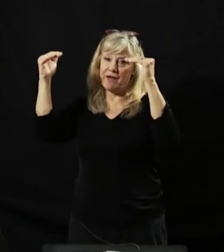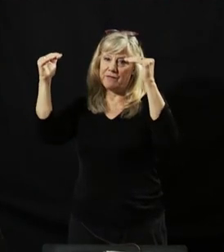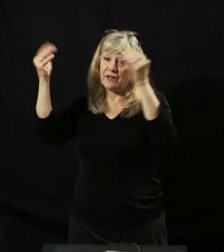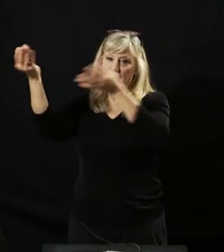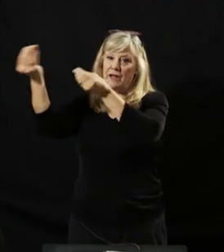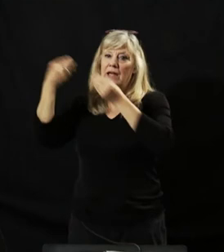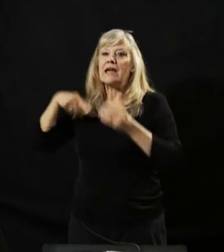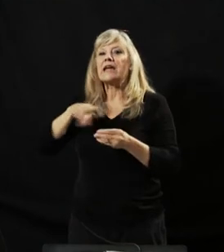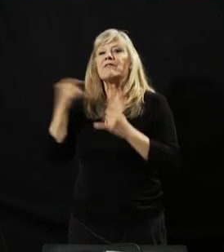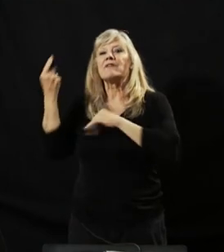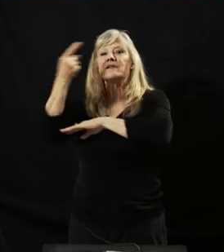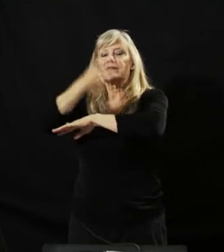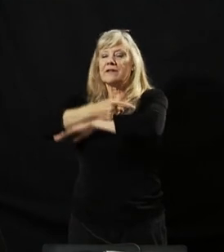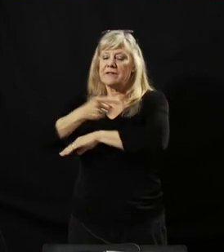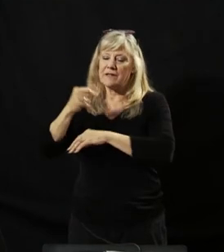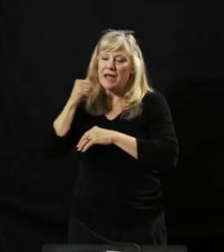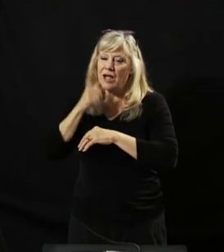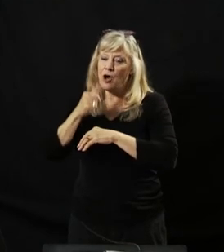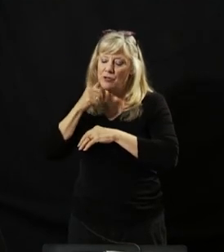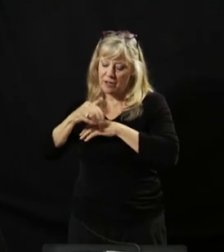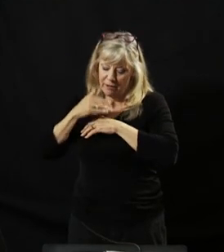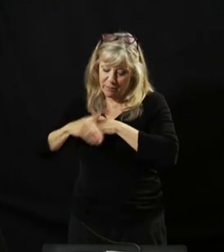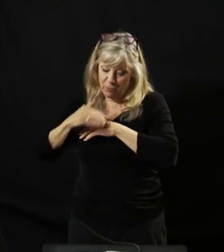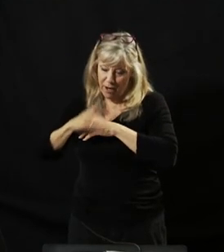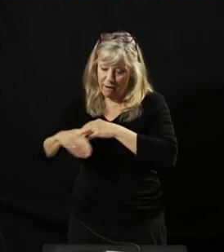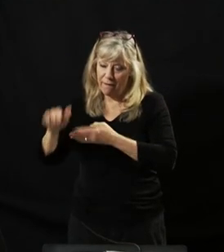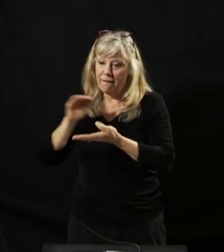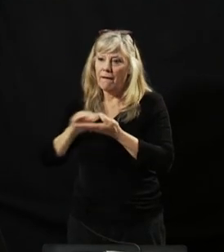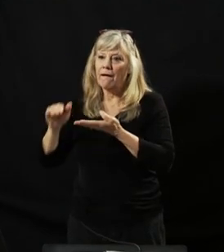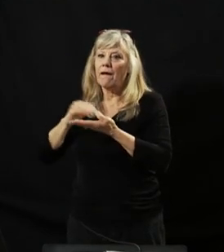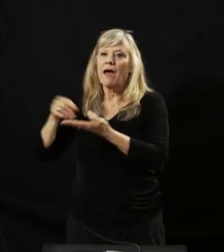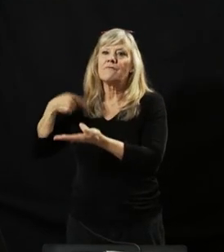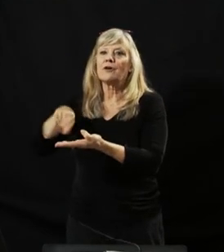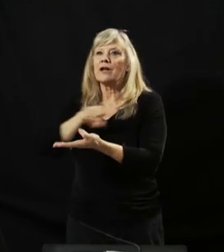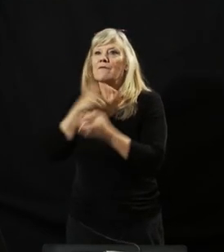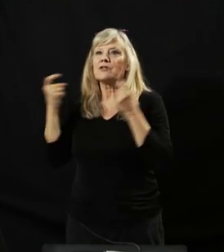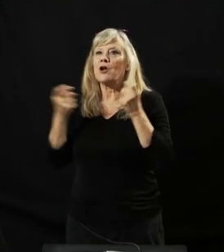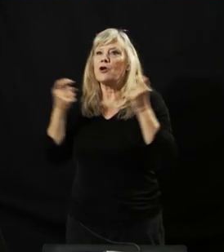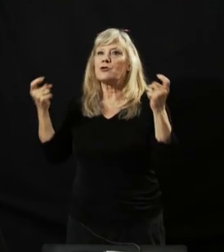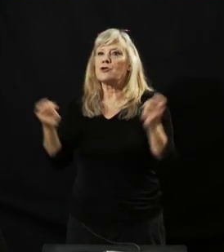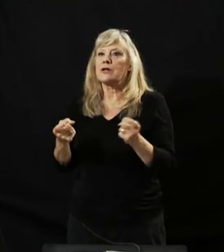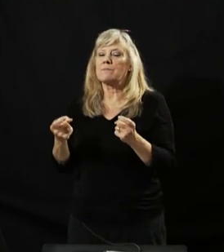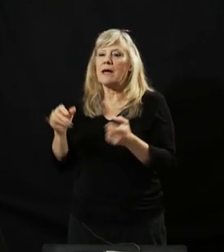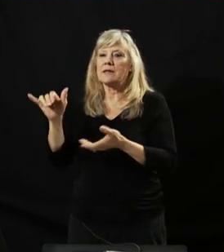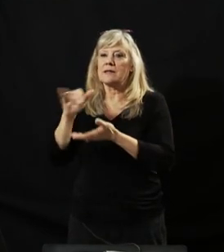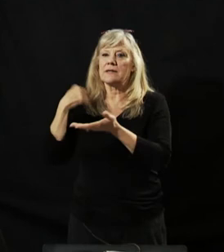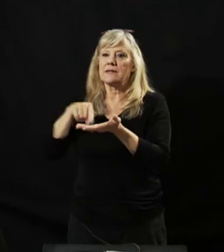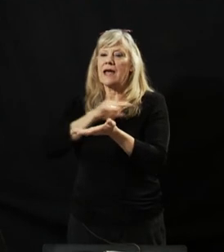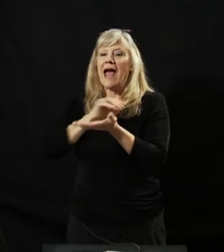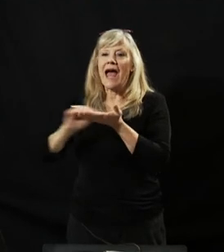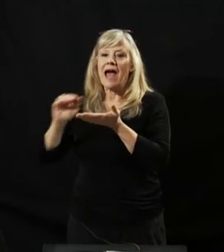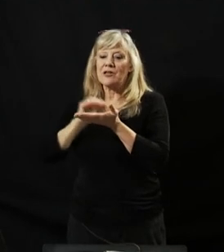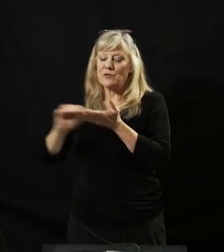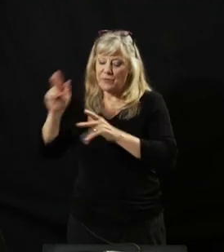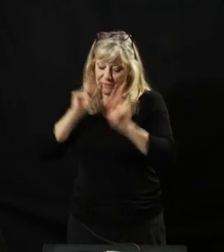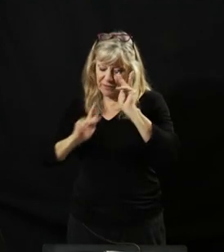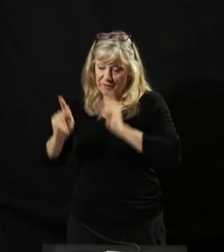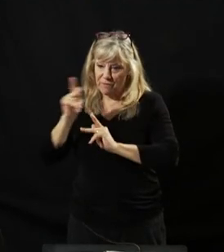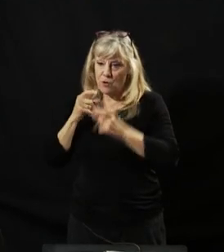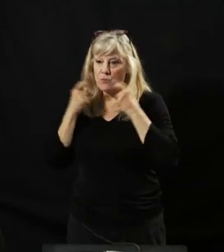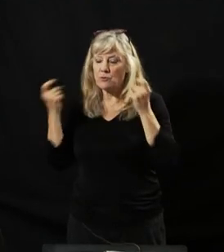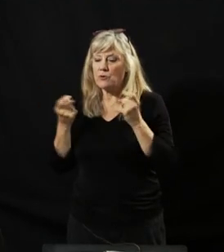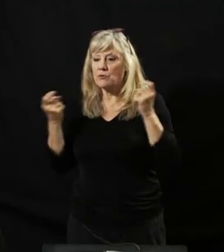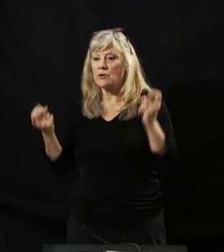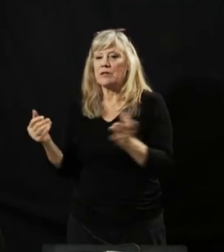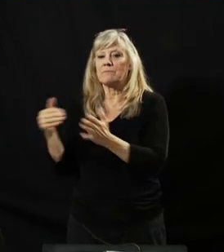in heaven. Give us this day our daily bread, and forgive us our trespasses, as we